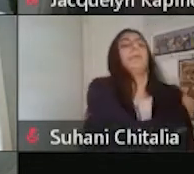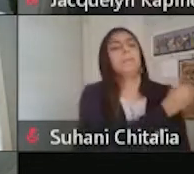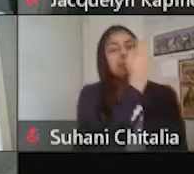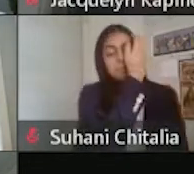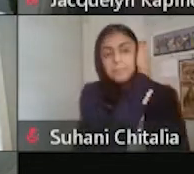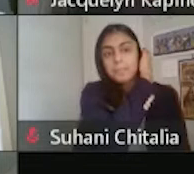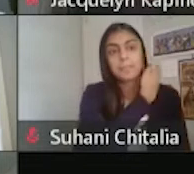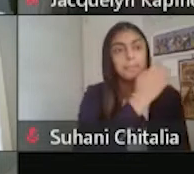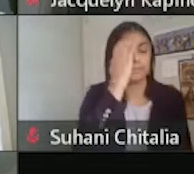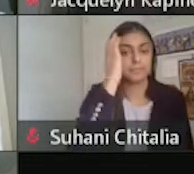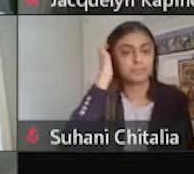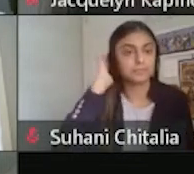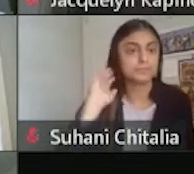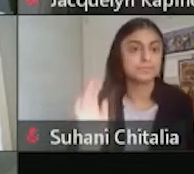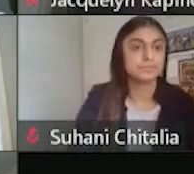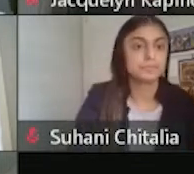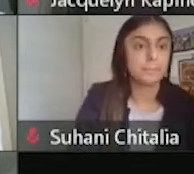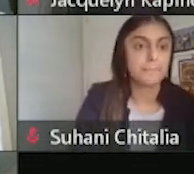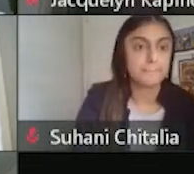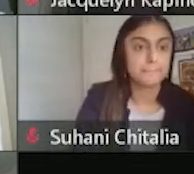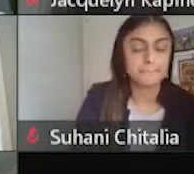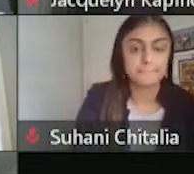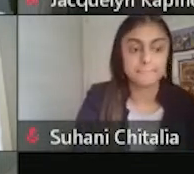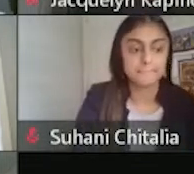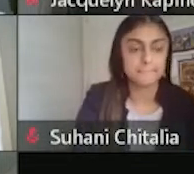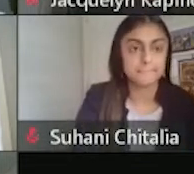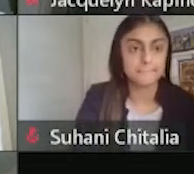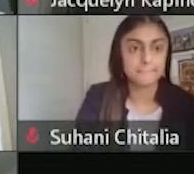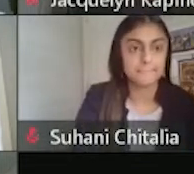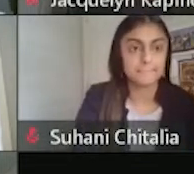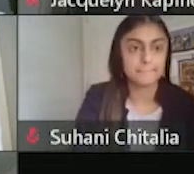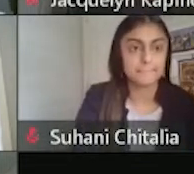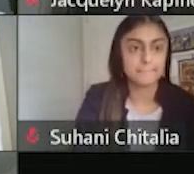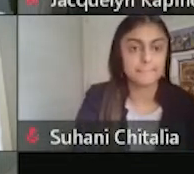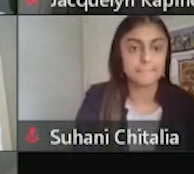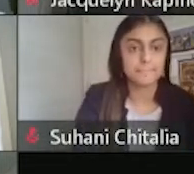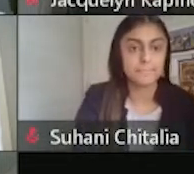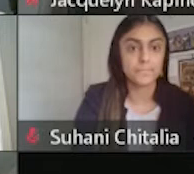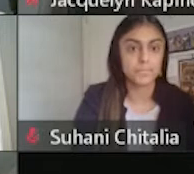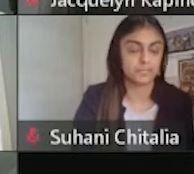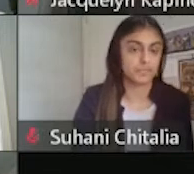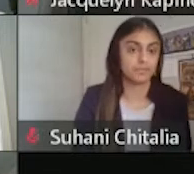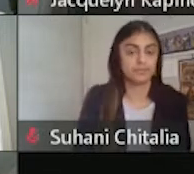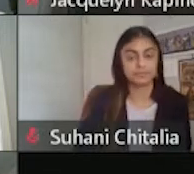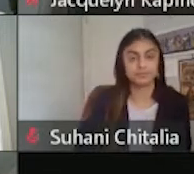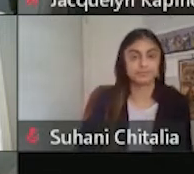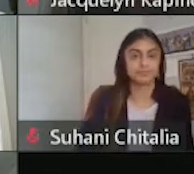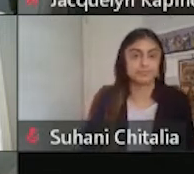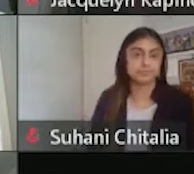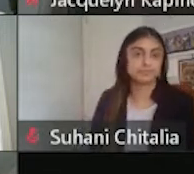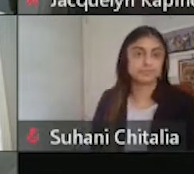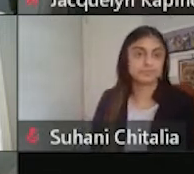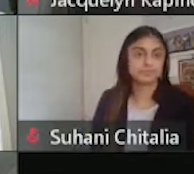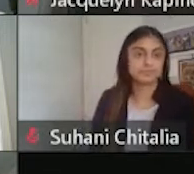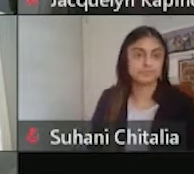Mr. Bossy, before we take off, I'll let him get started with that. So we're ready for you. Ready